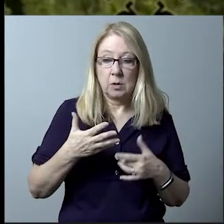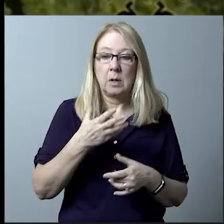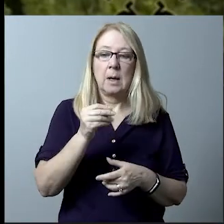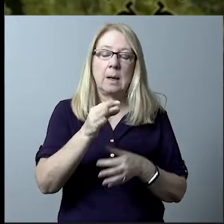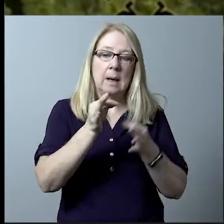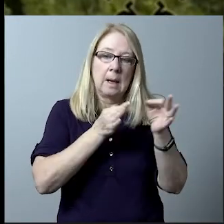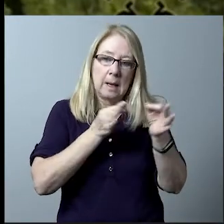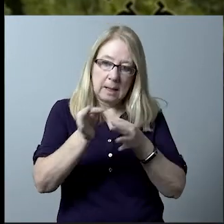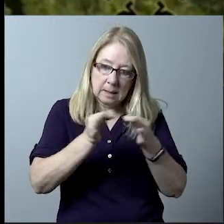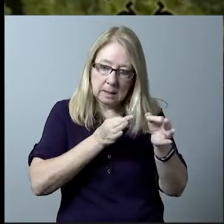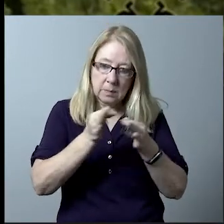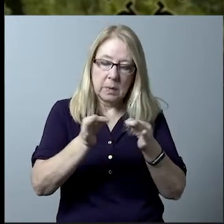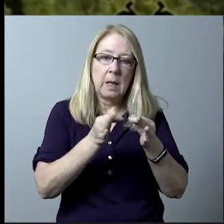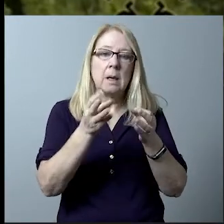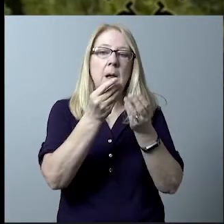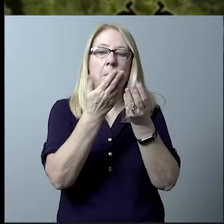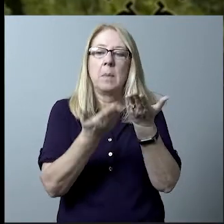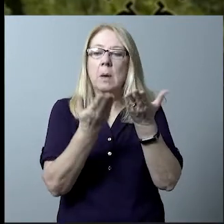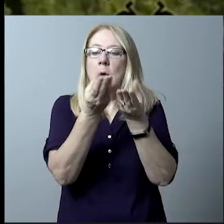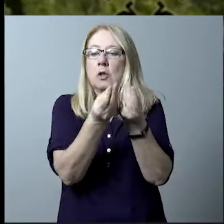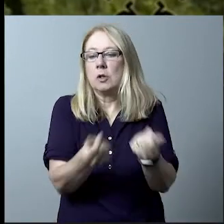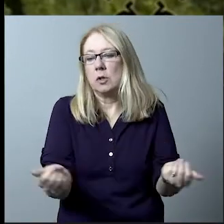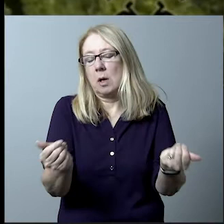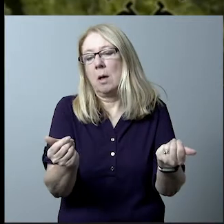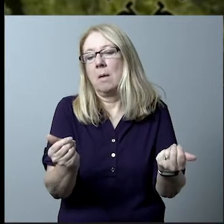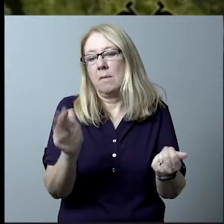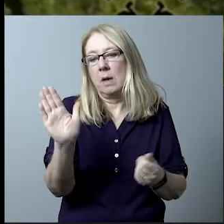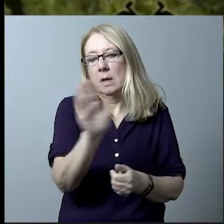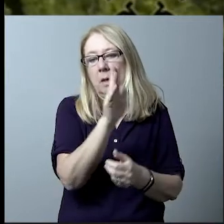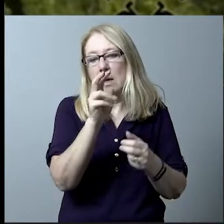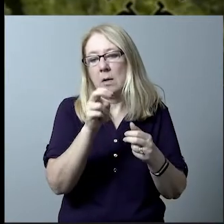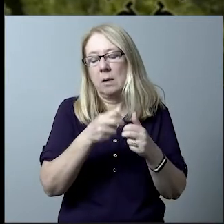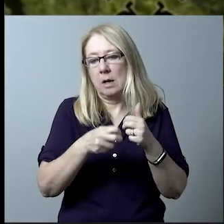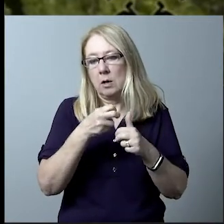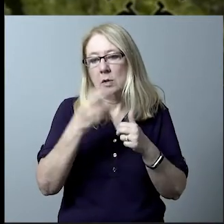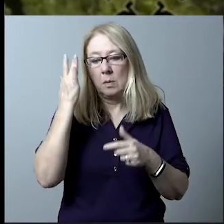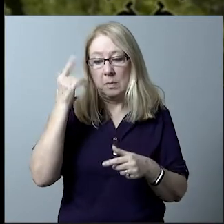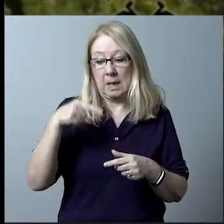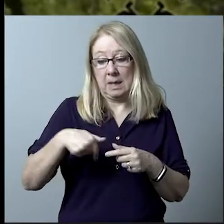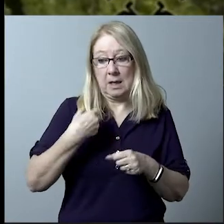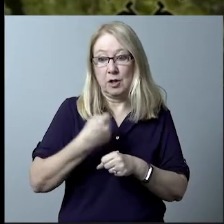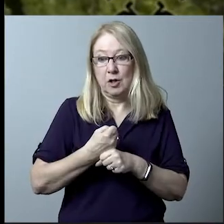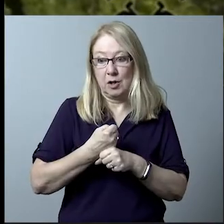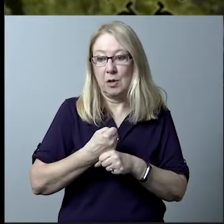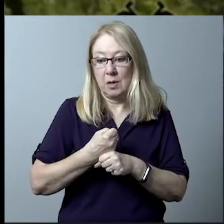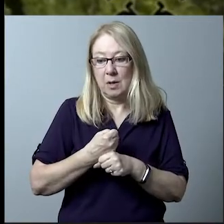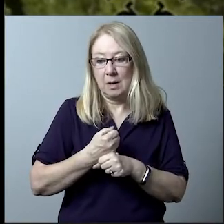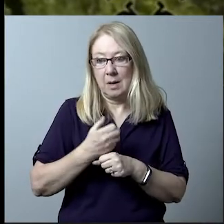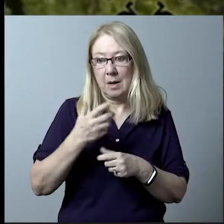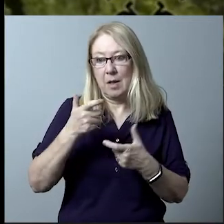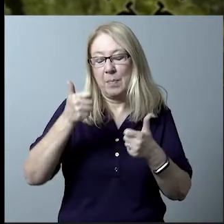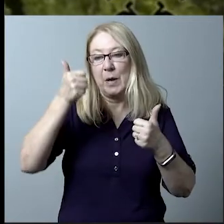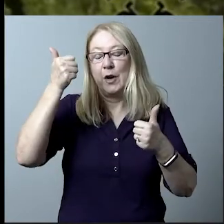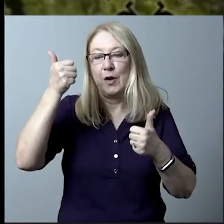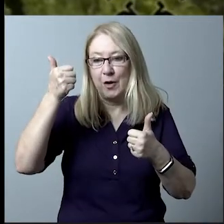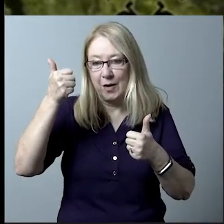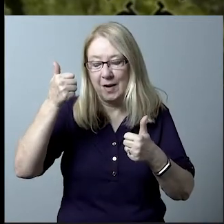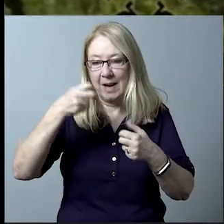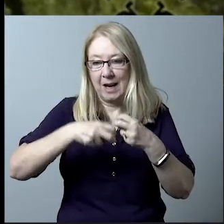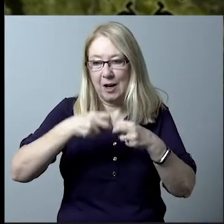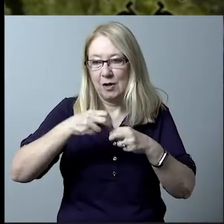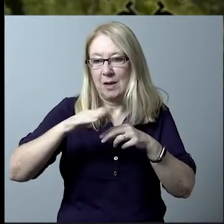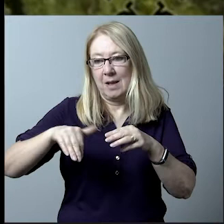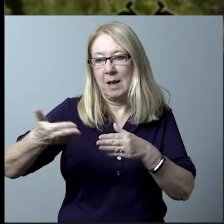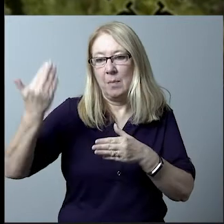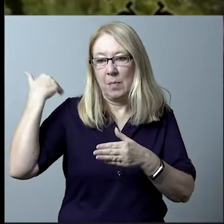and being explained and having those issues solved that they may be having, especially this year, since a lot of them are a